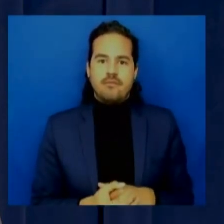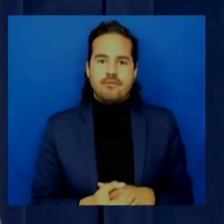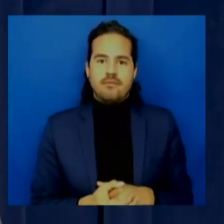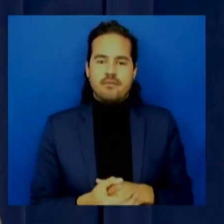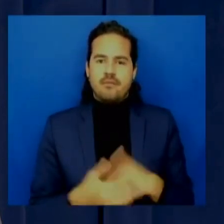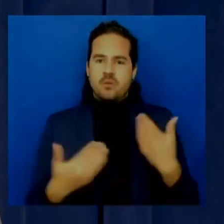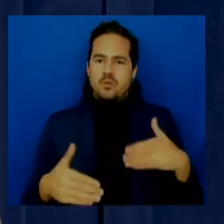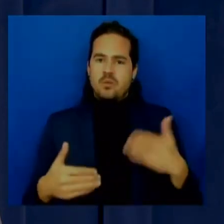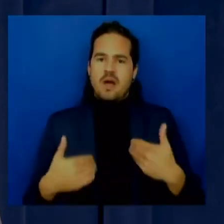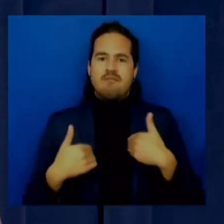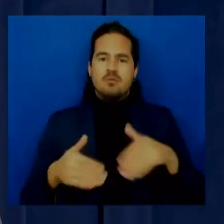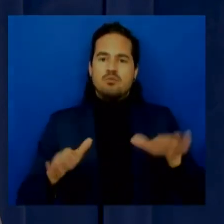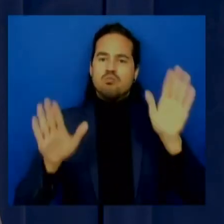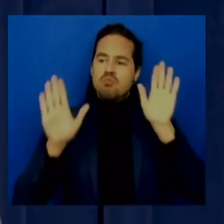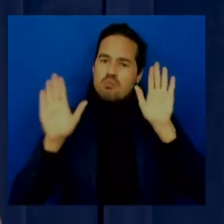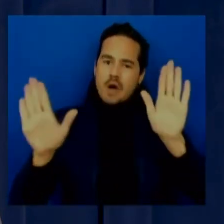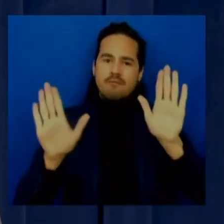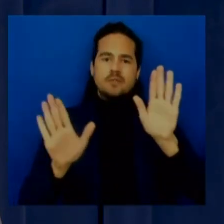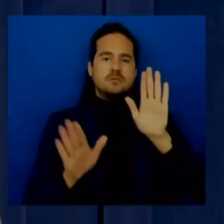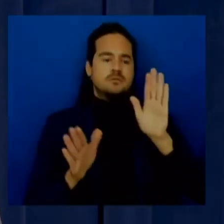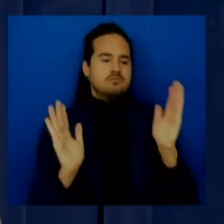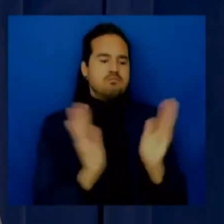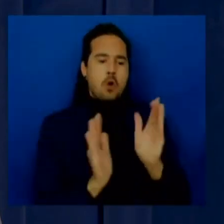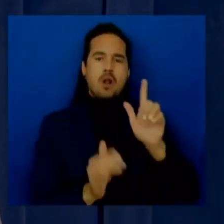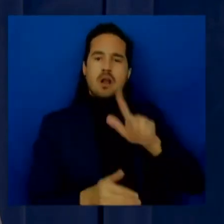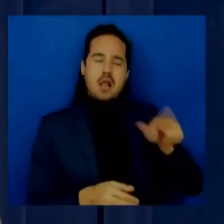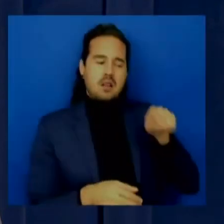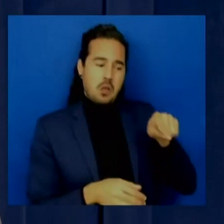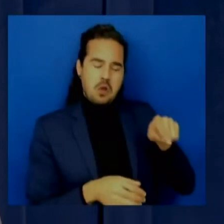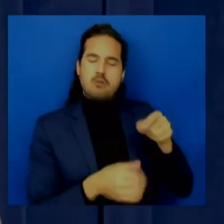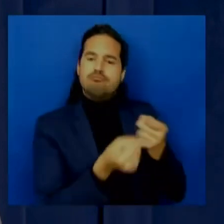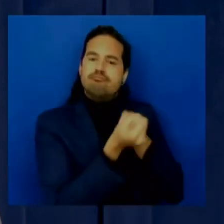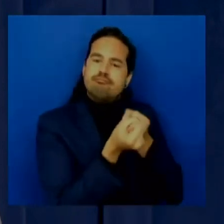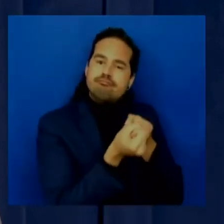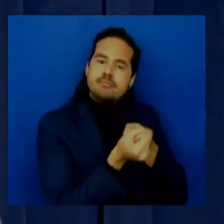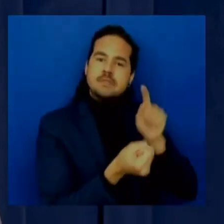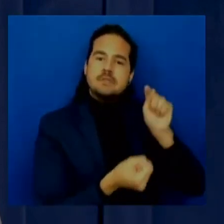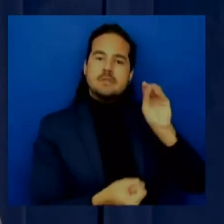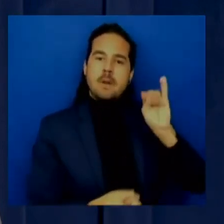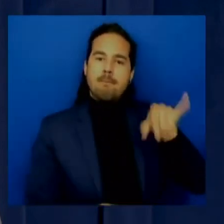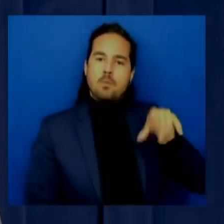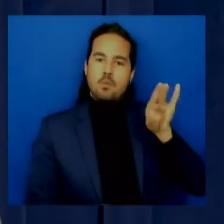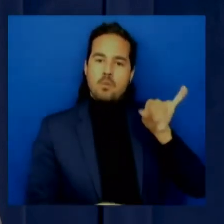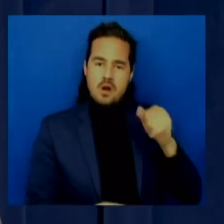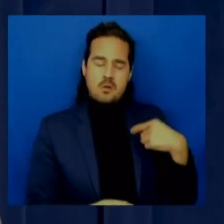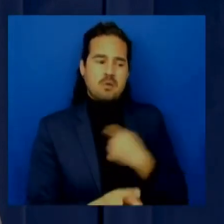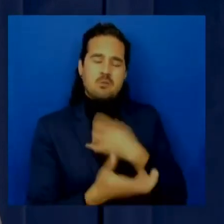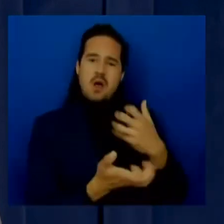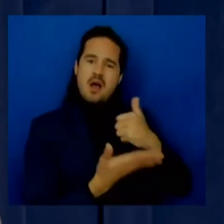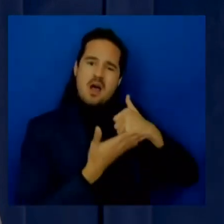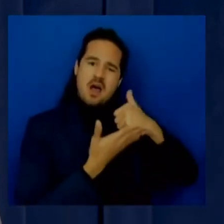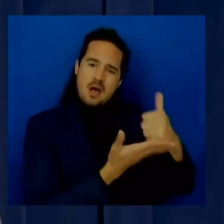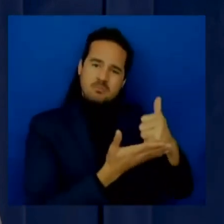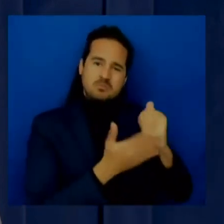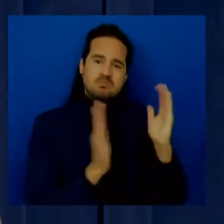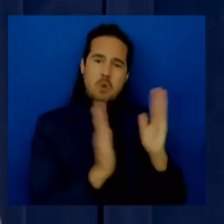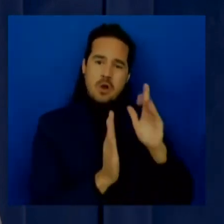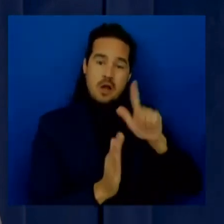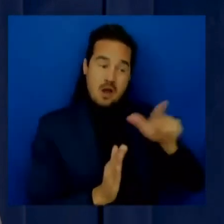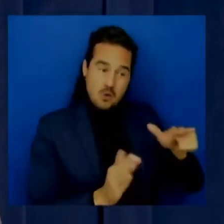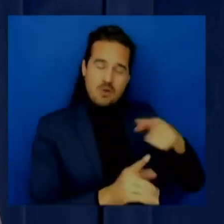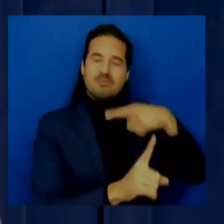helping tenants that's trying to work through this. But I think you're just a perfect example of someone who will be a direct